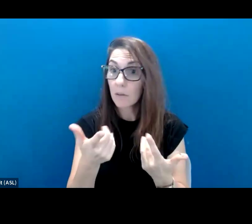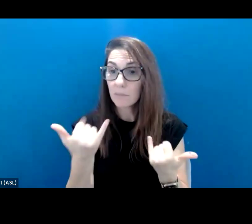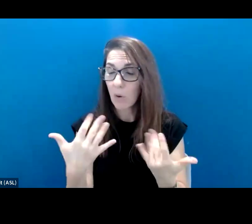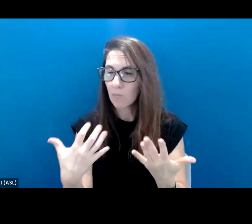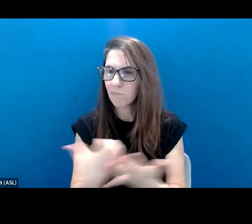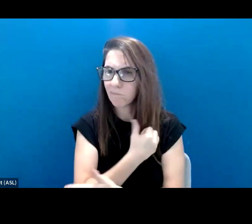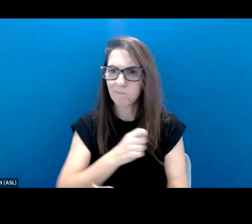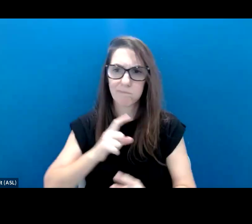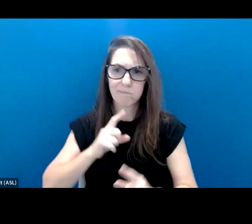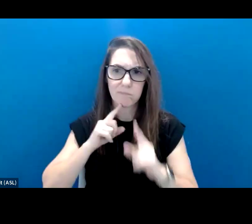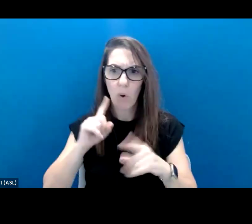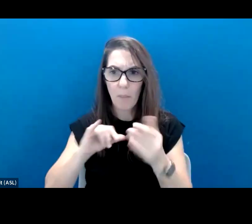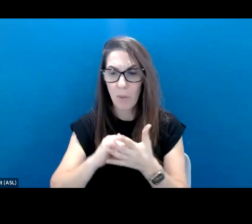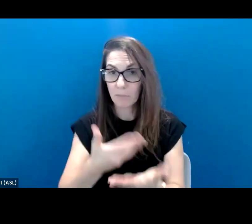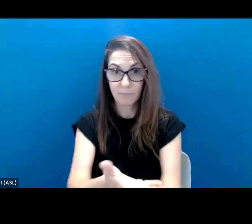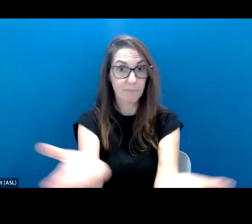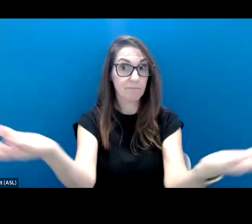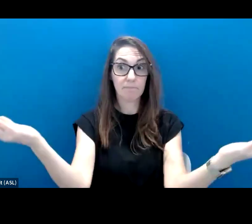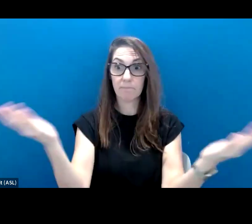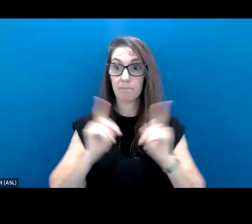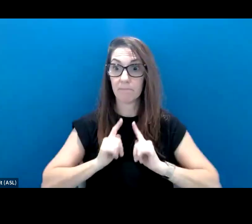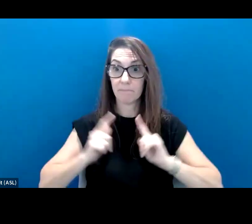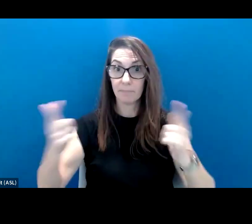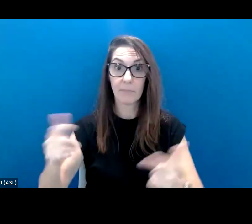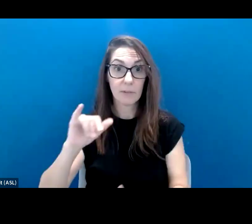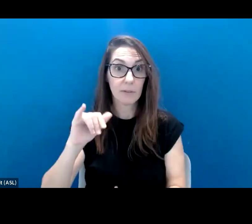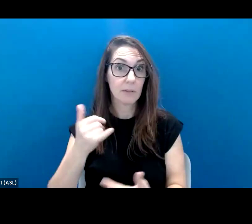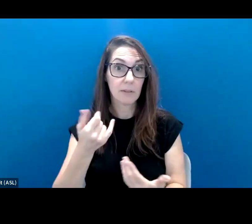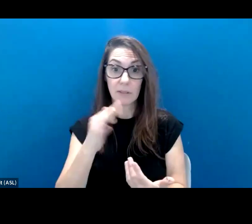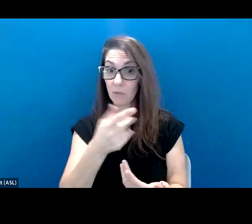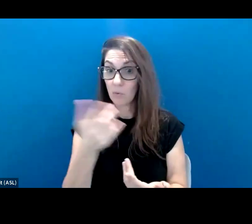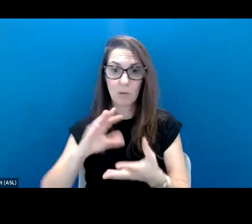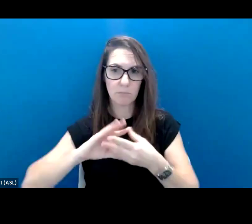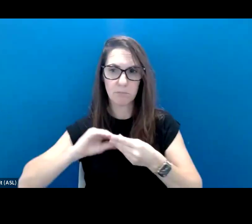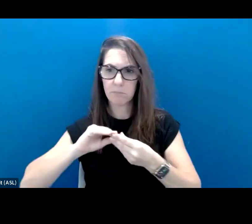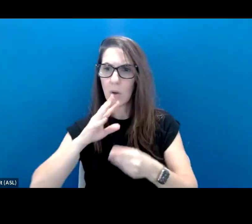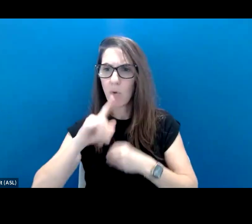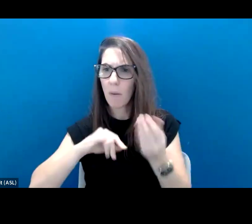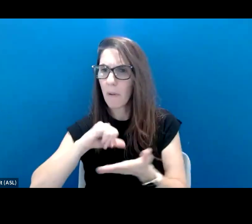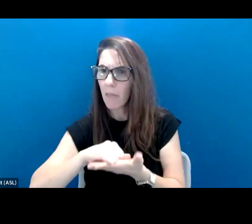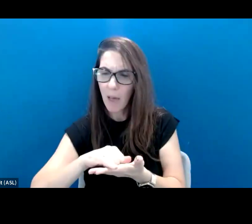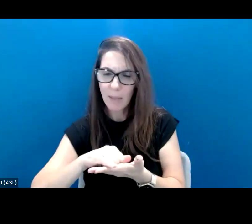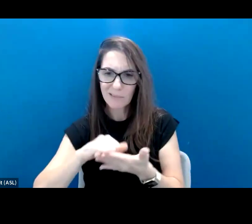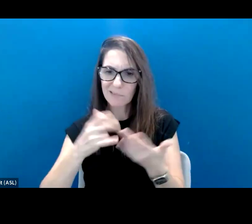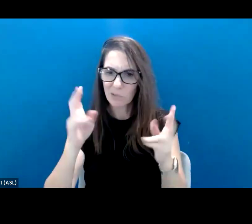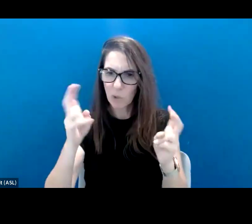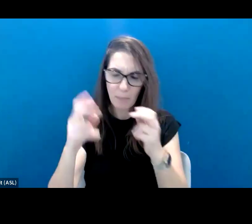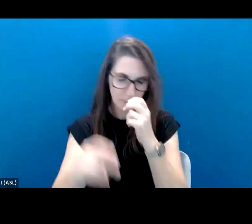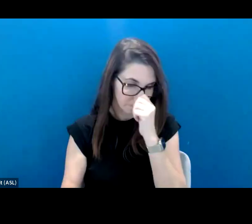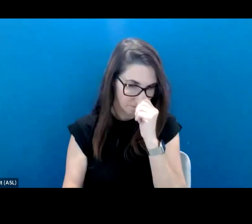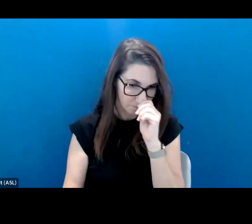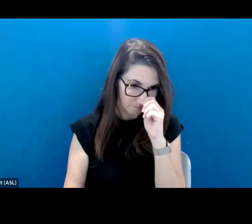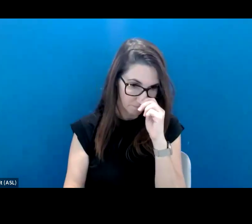to do so. So I just want to give the floor to you. If Janice or anyone else, like if you guys want to speak up, this is a great opportunity to do